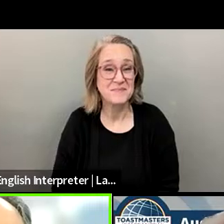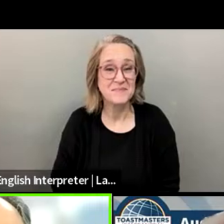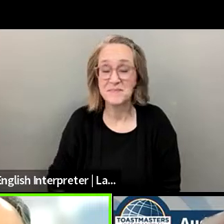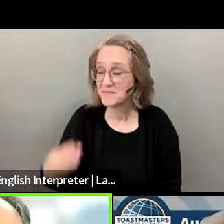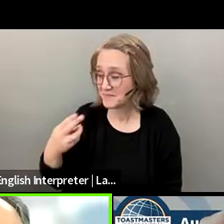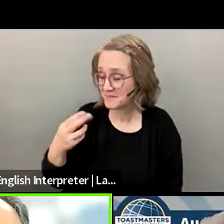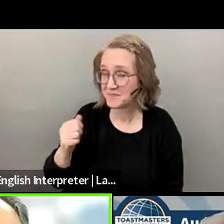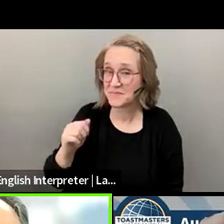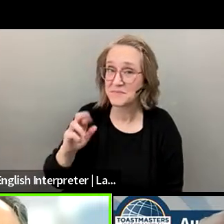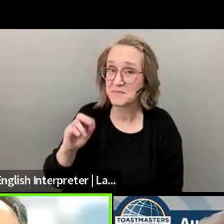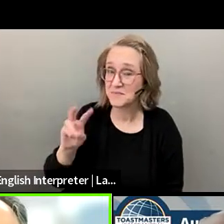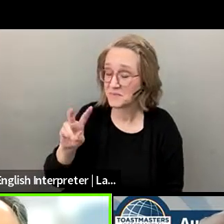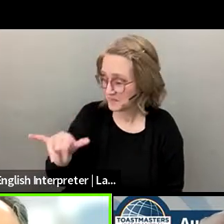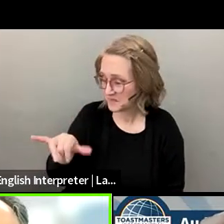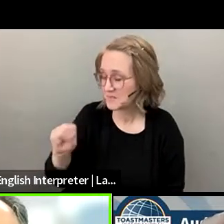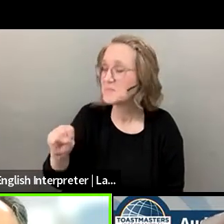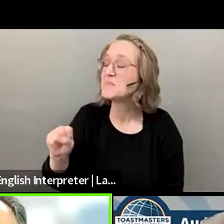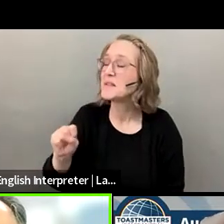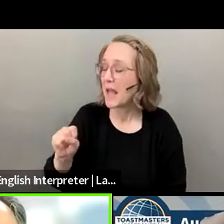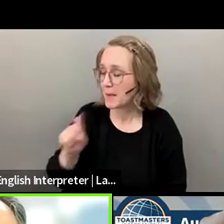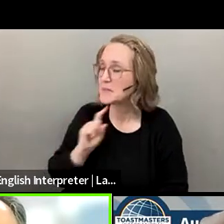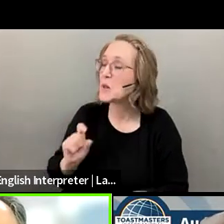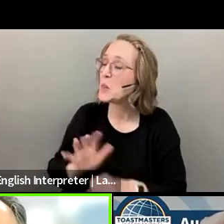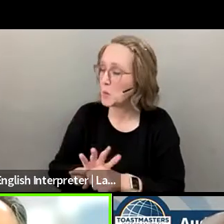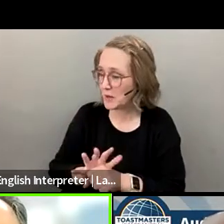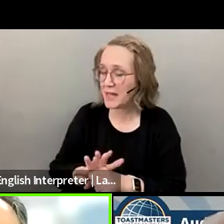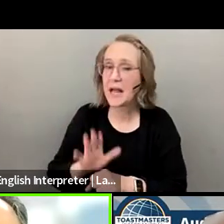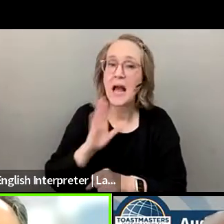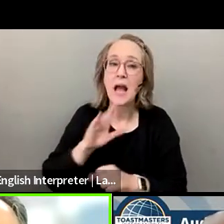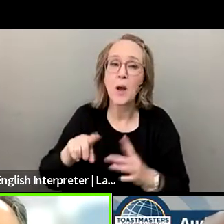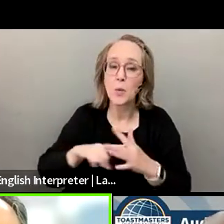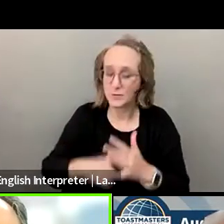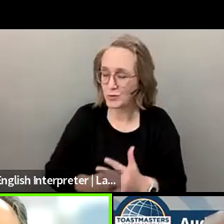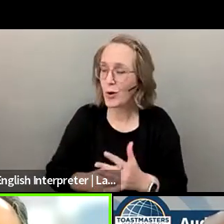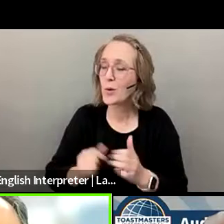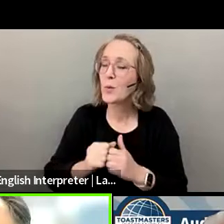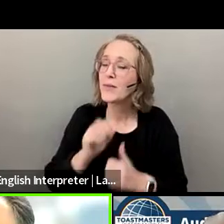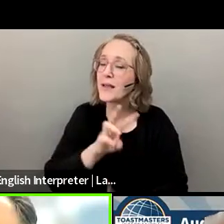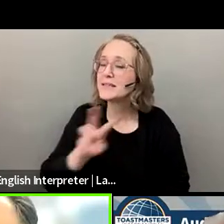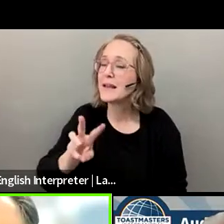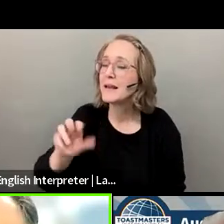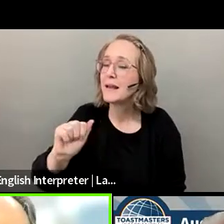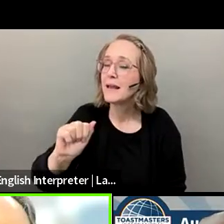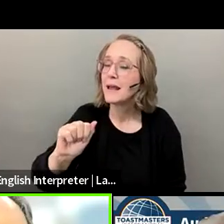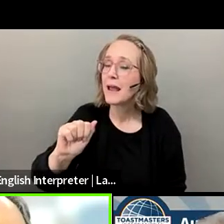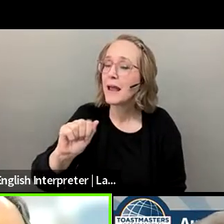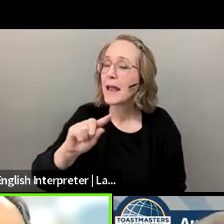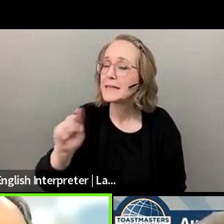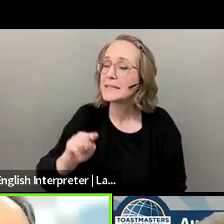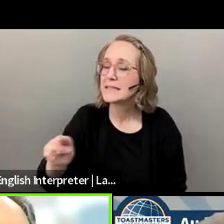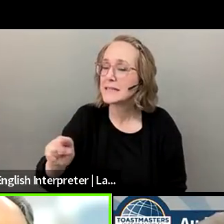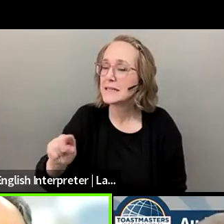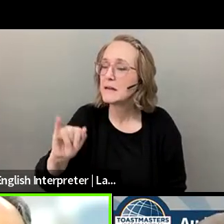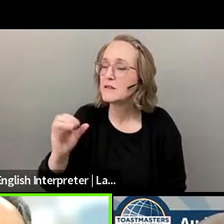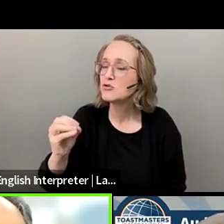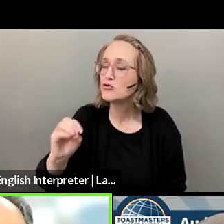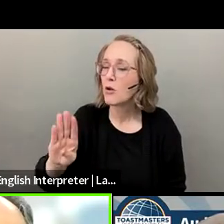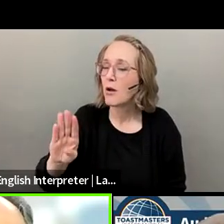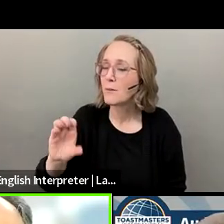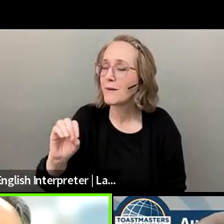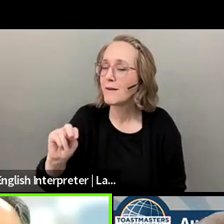Absolutely. I would start off with the website AZ Job Connection. I'll put them in the